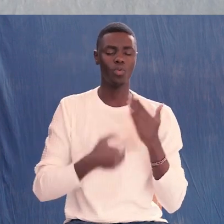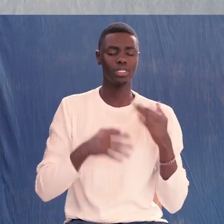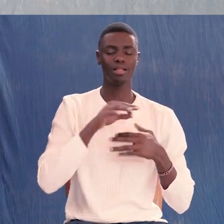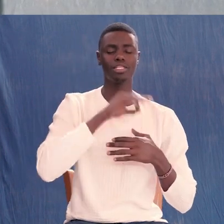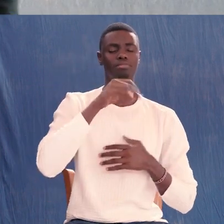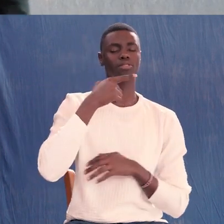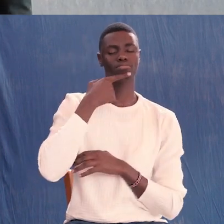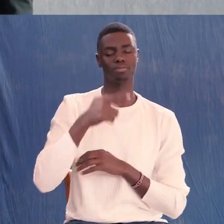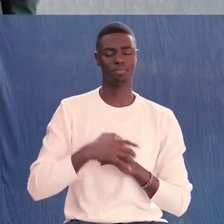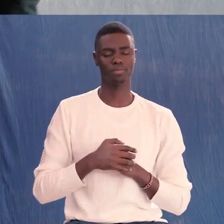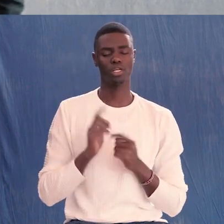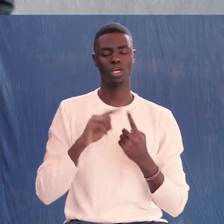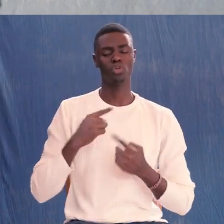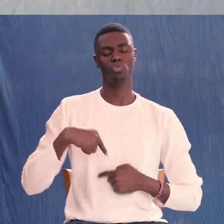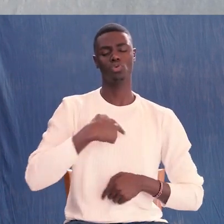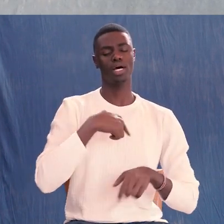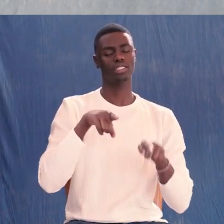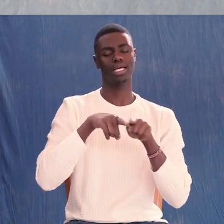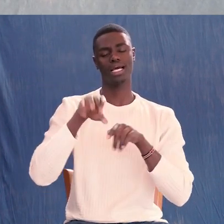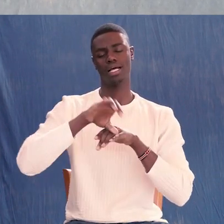to us as a church.